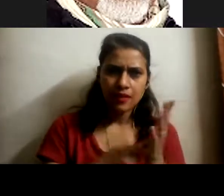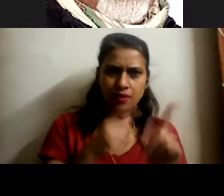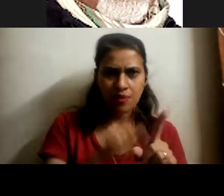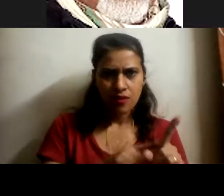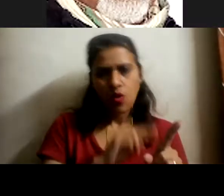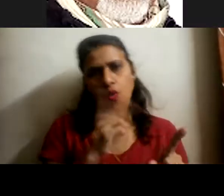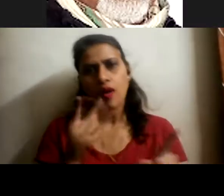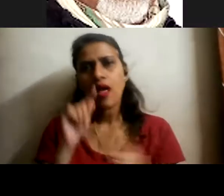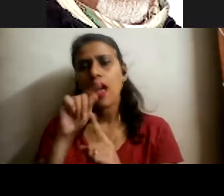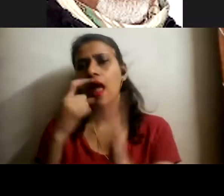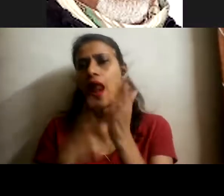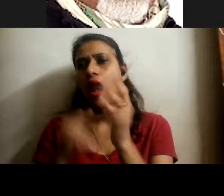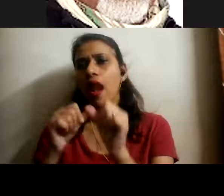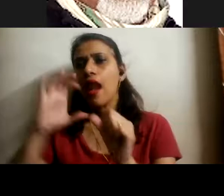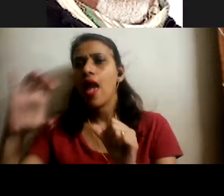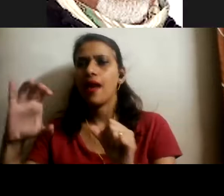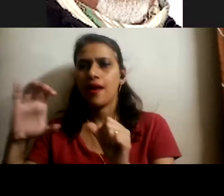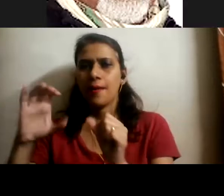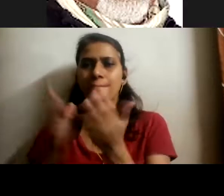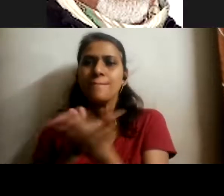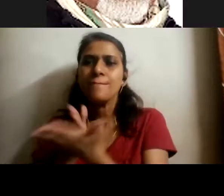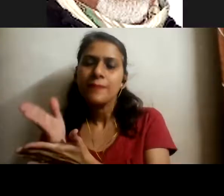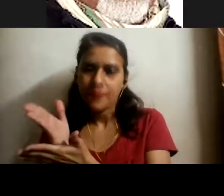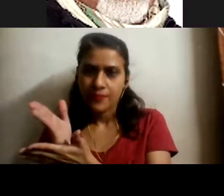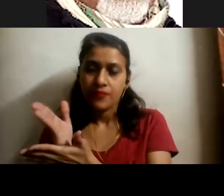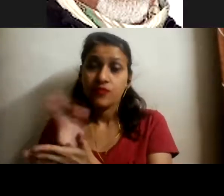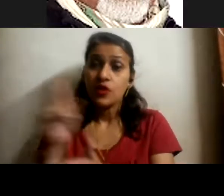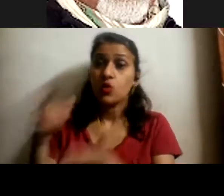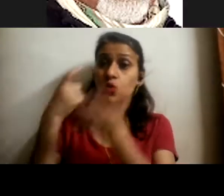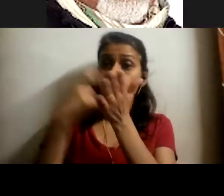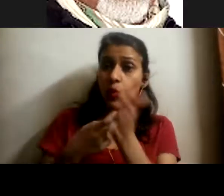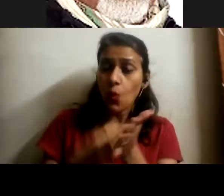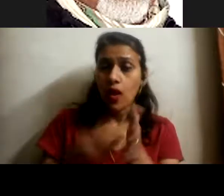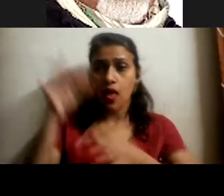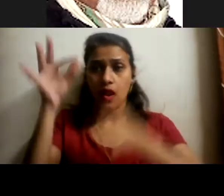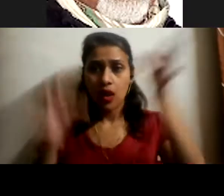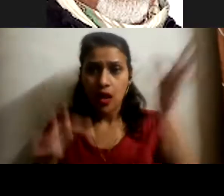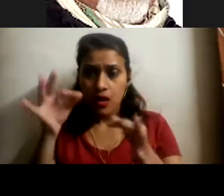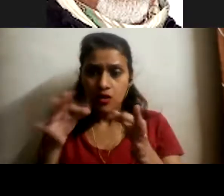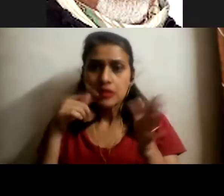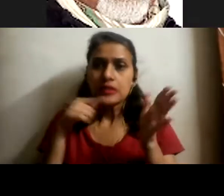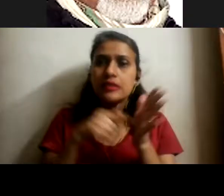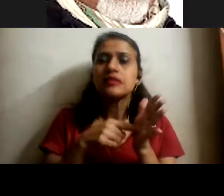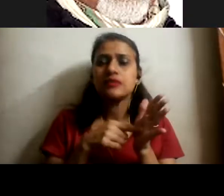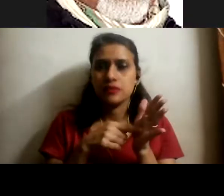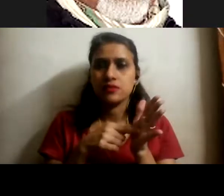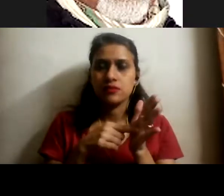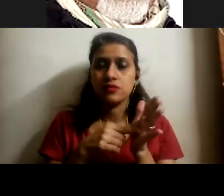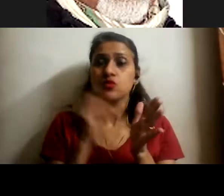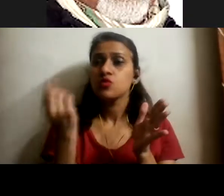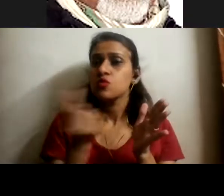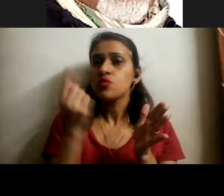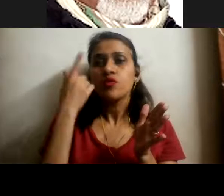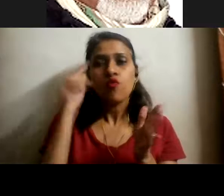is, it is basically the issues, rules, analysis, and conclusion. This method is used to